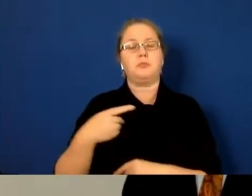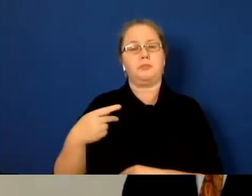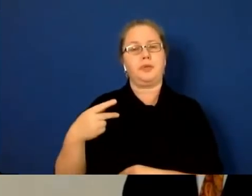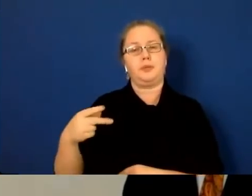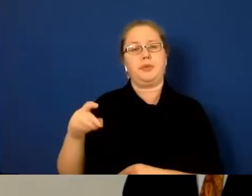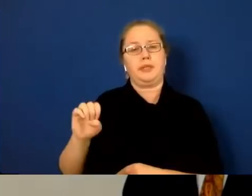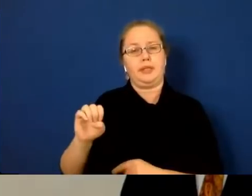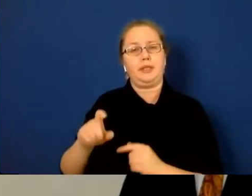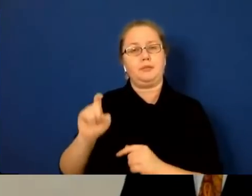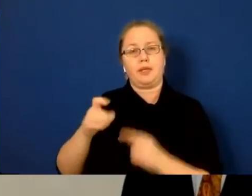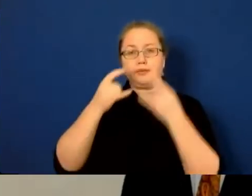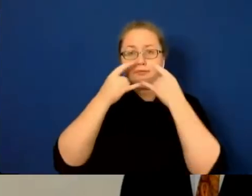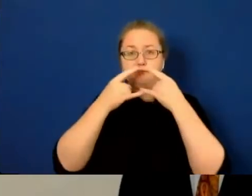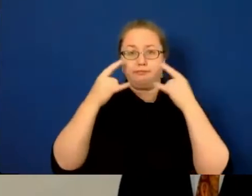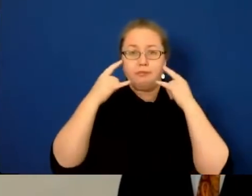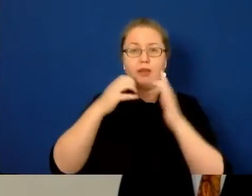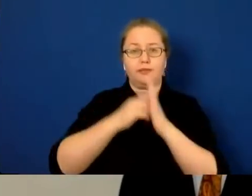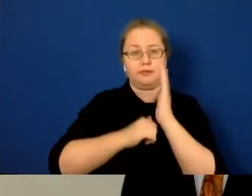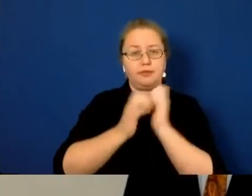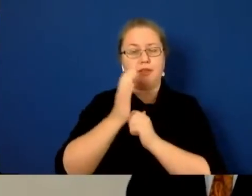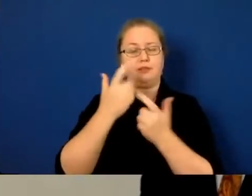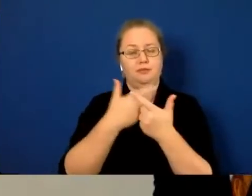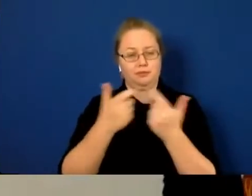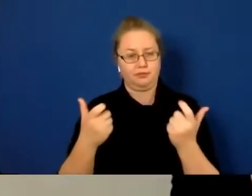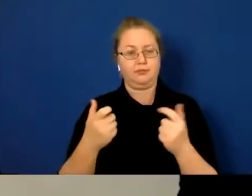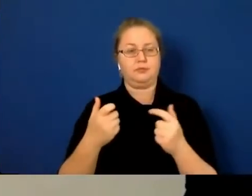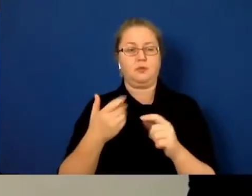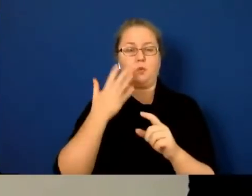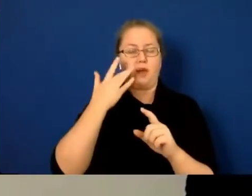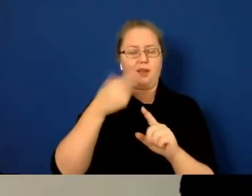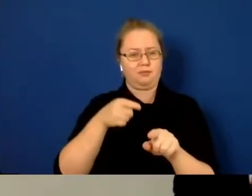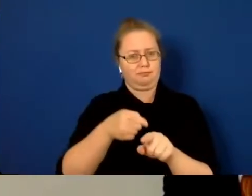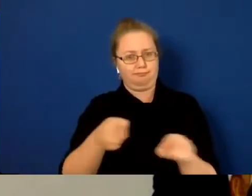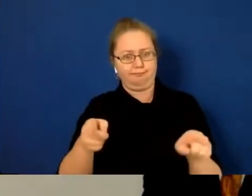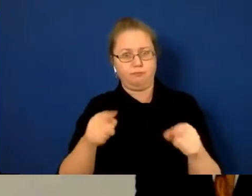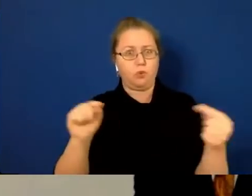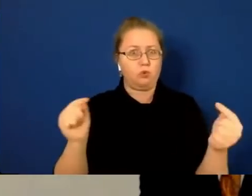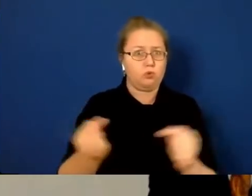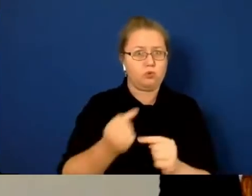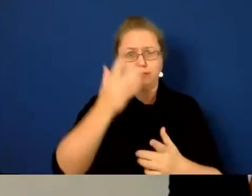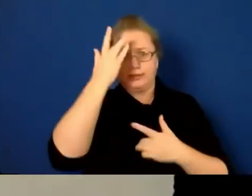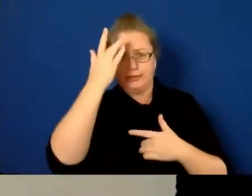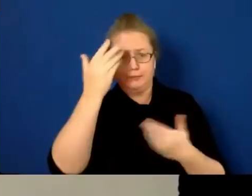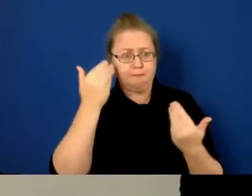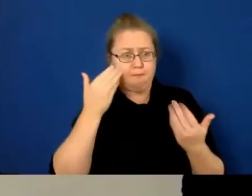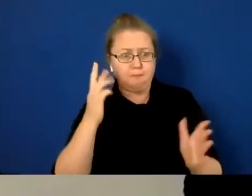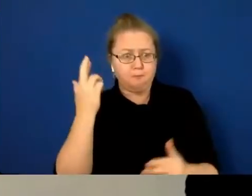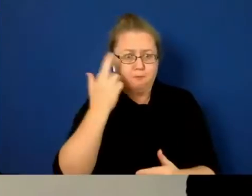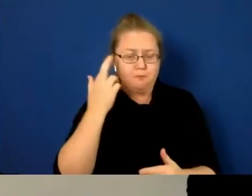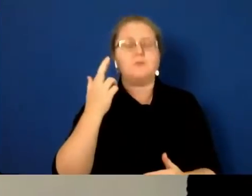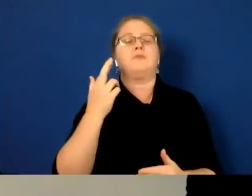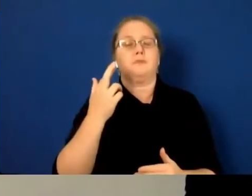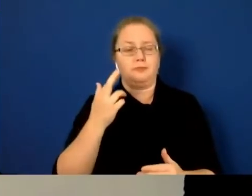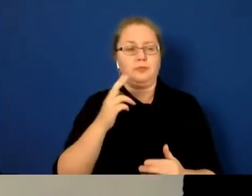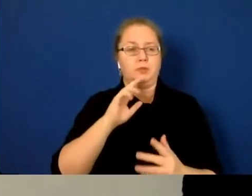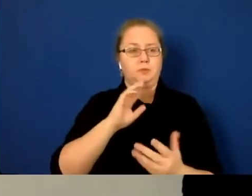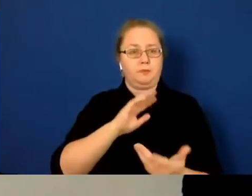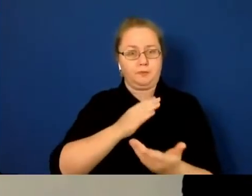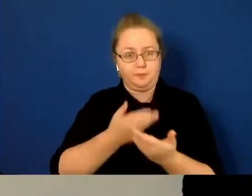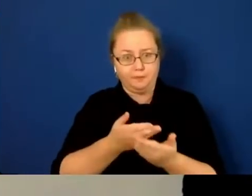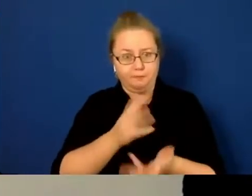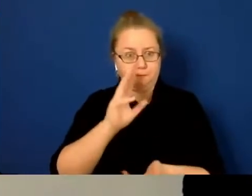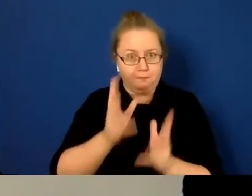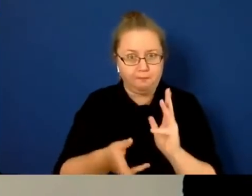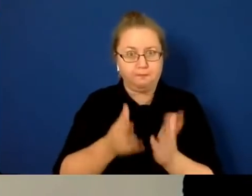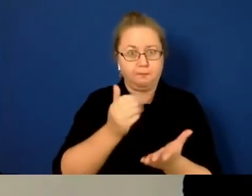about paramedics, we're talking and fire response to medical calls, that's a very different scenario. They are dealing with